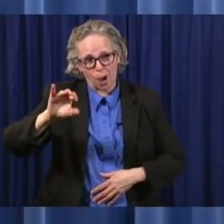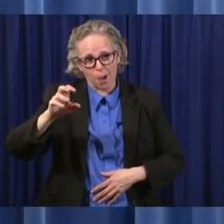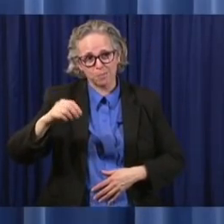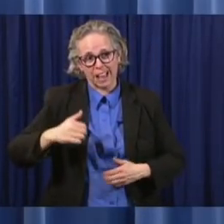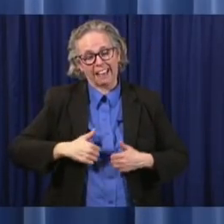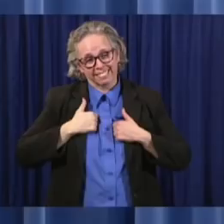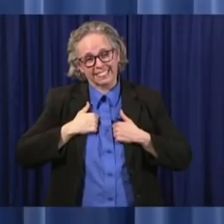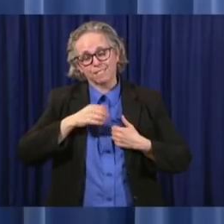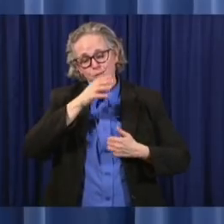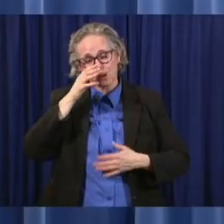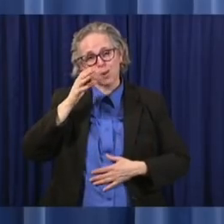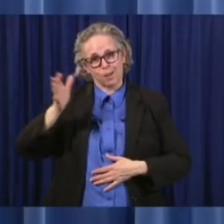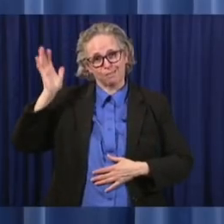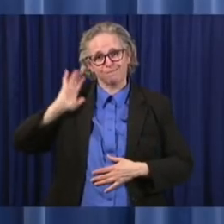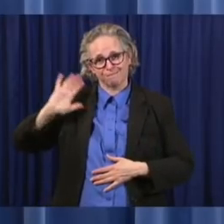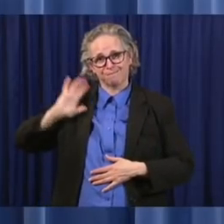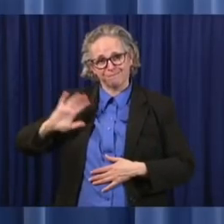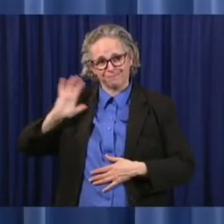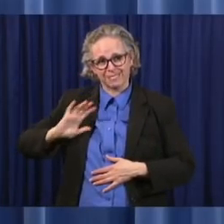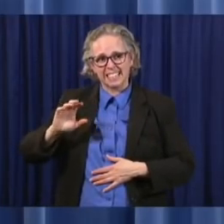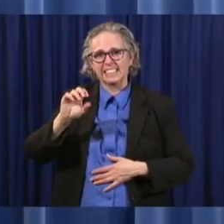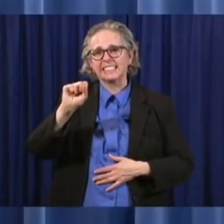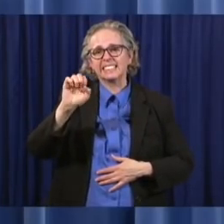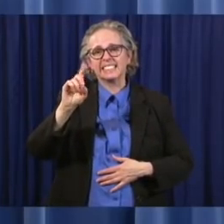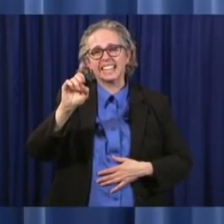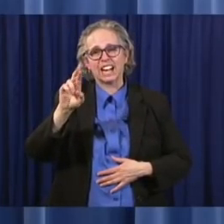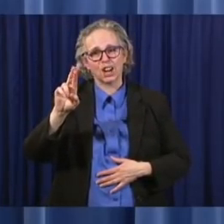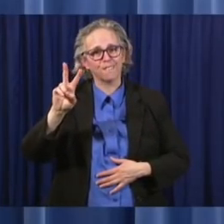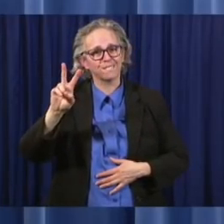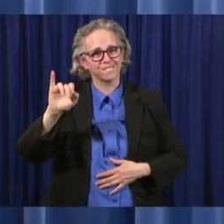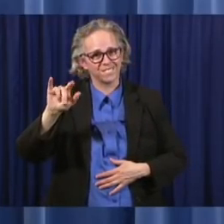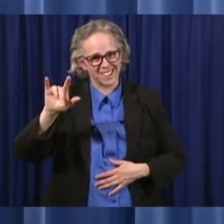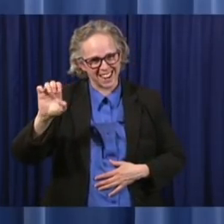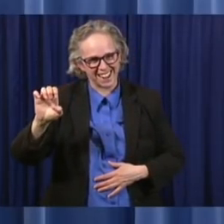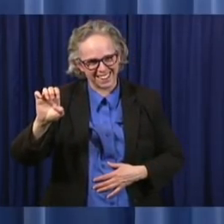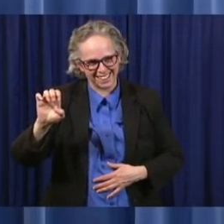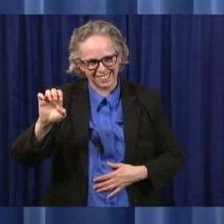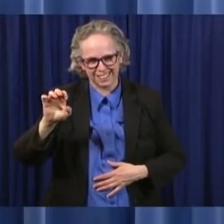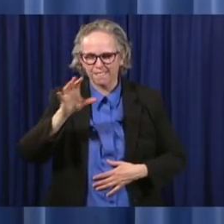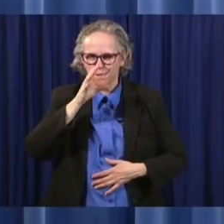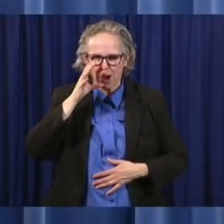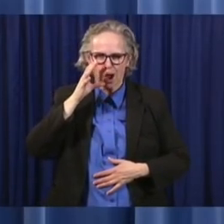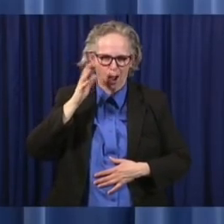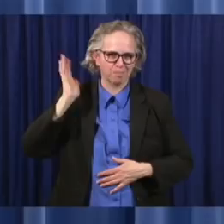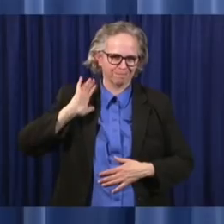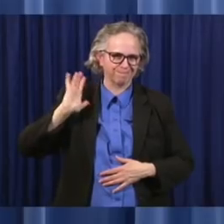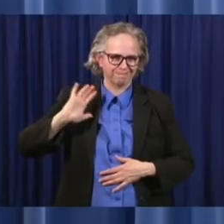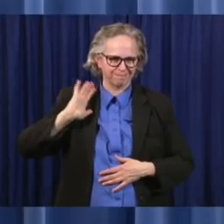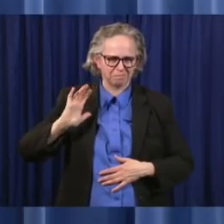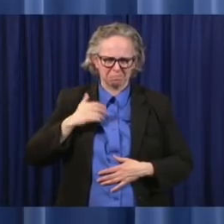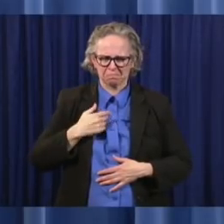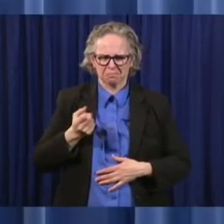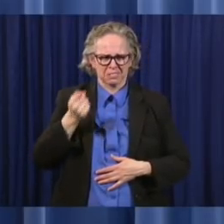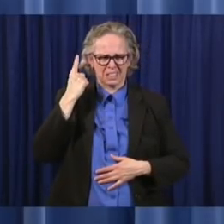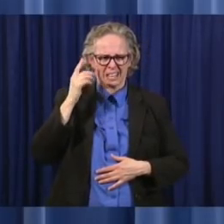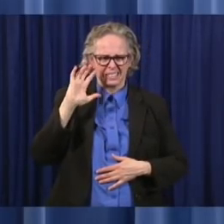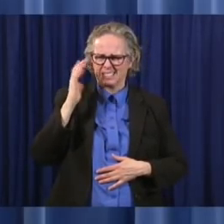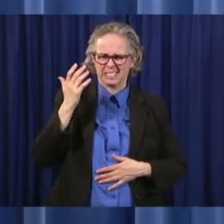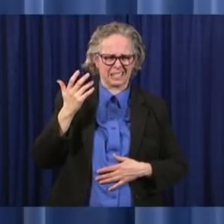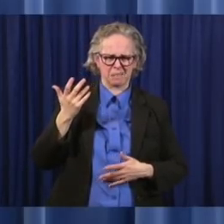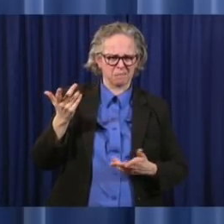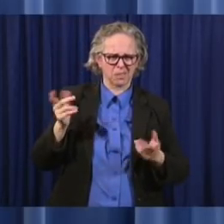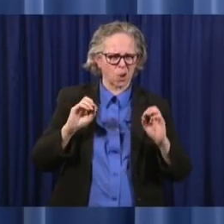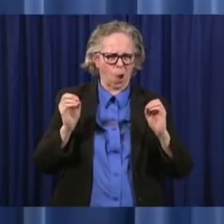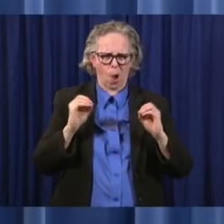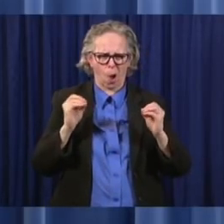farm. So we understand that sometimes it feels like the virus is not impacting us as